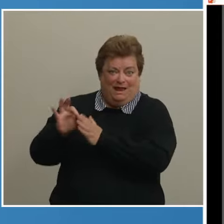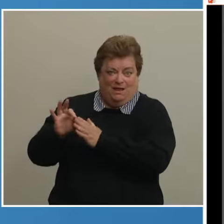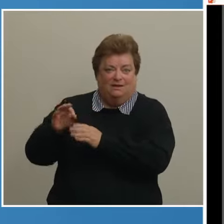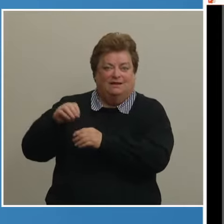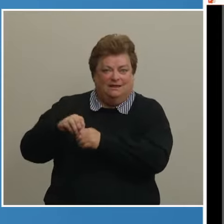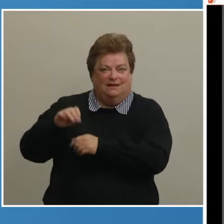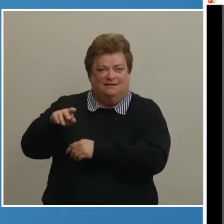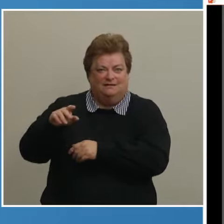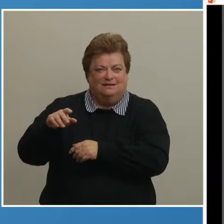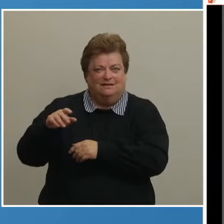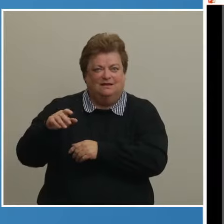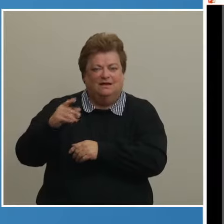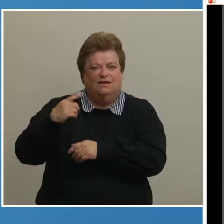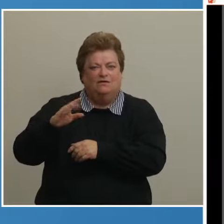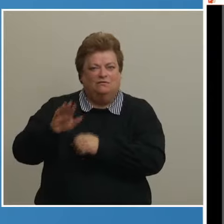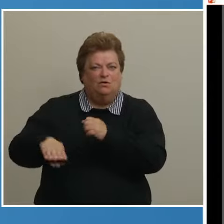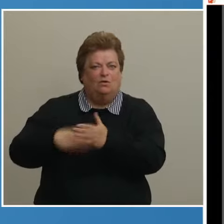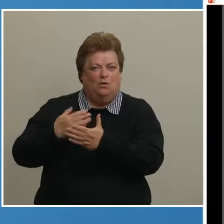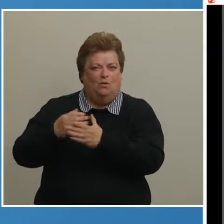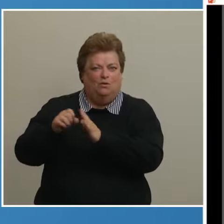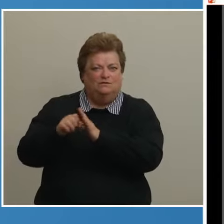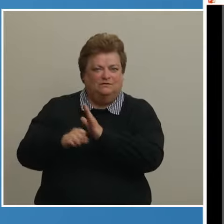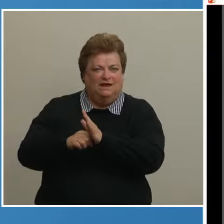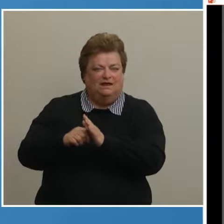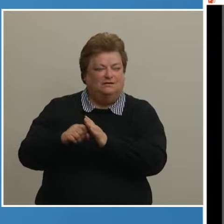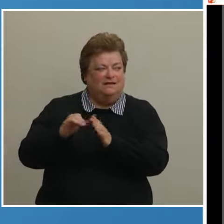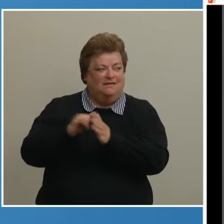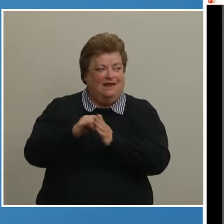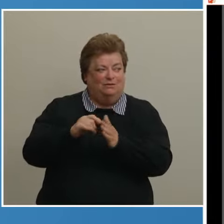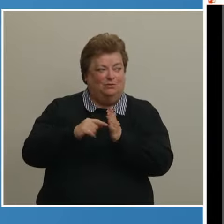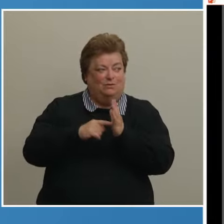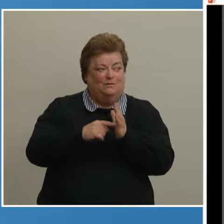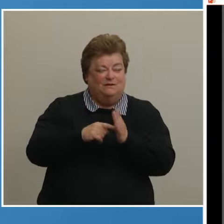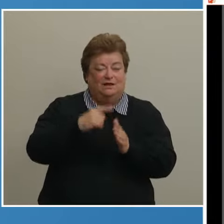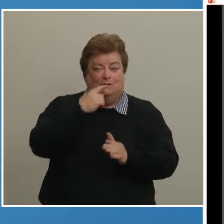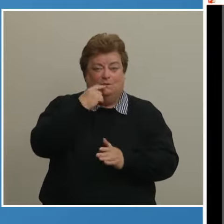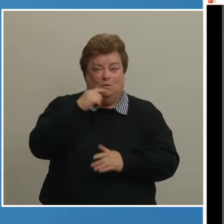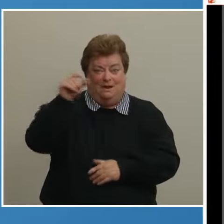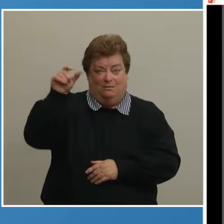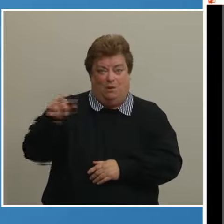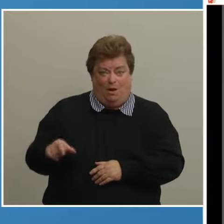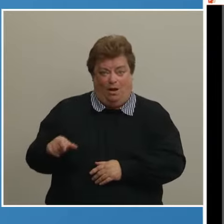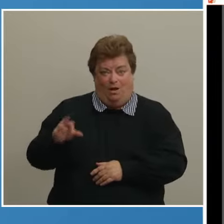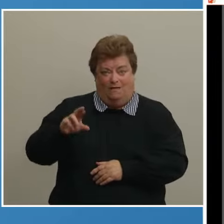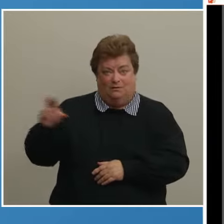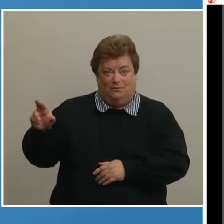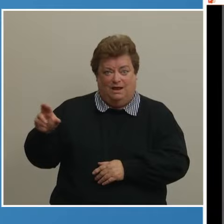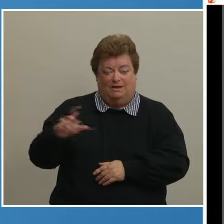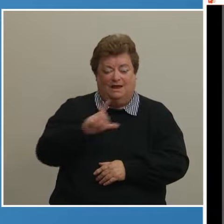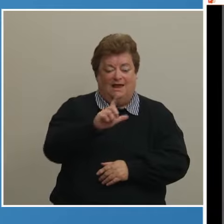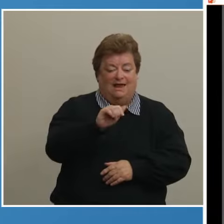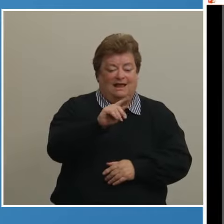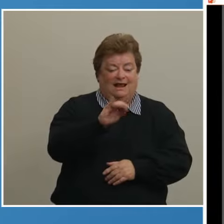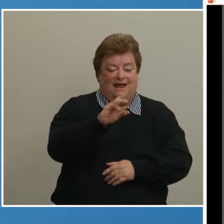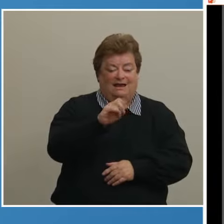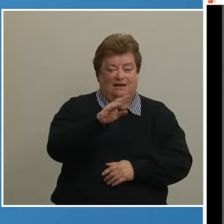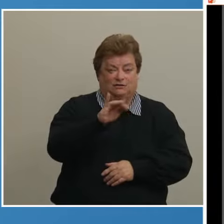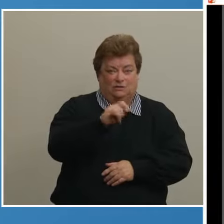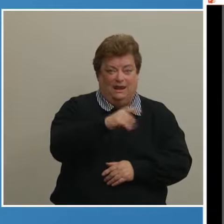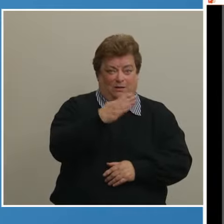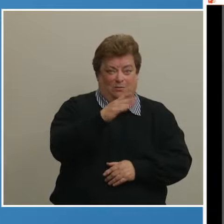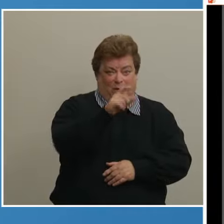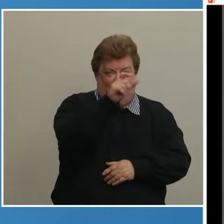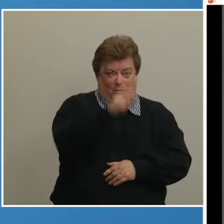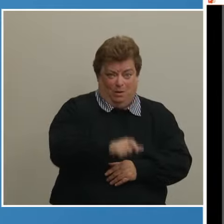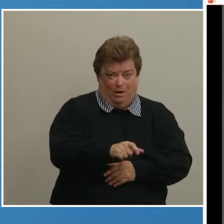state, as well as for the entire state represented by the red bar on the right. Lancaster County is the blue bar on the left, and where